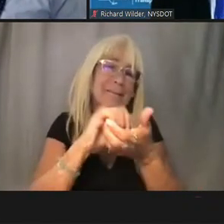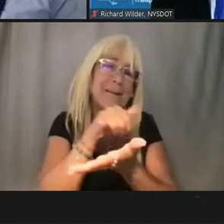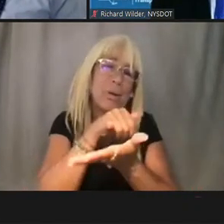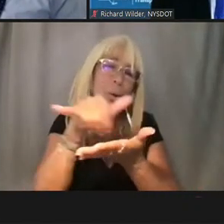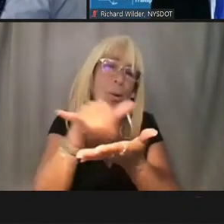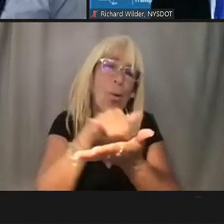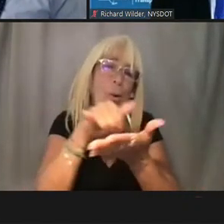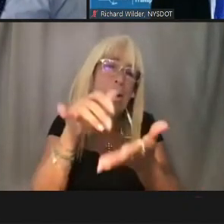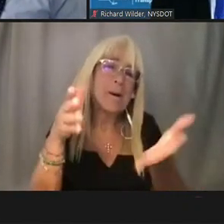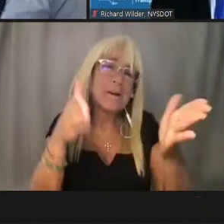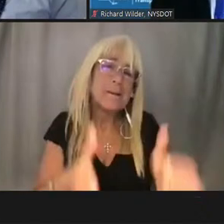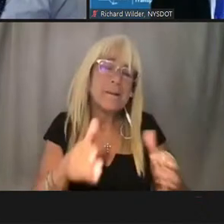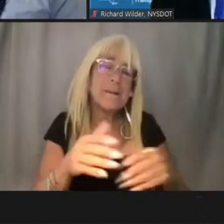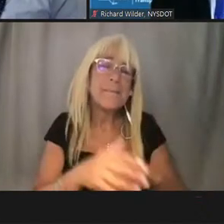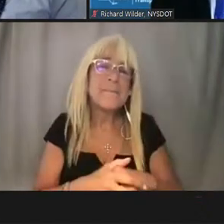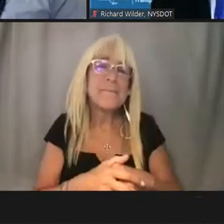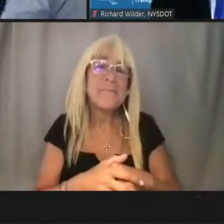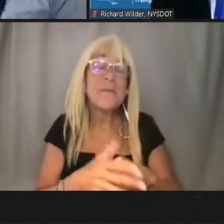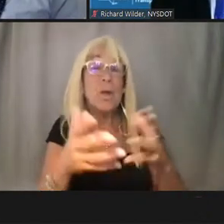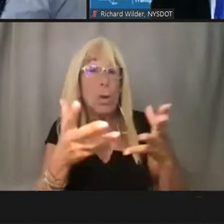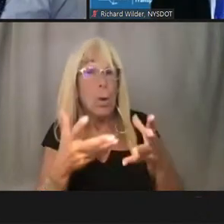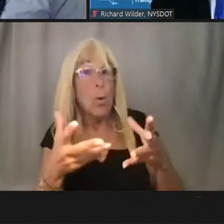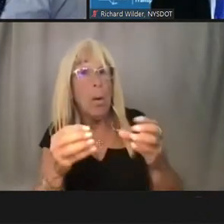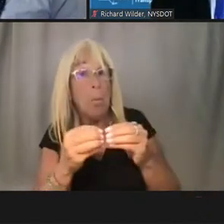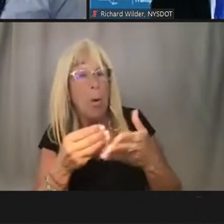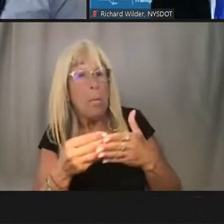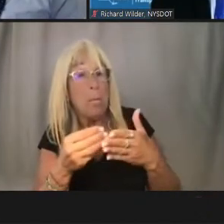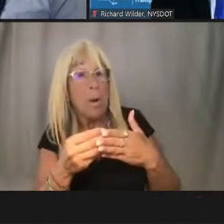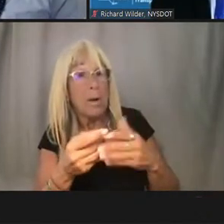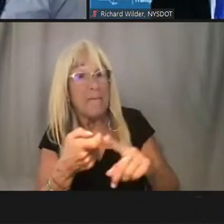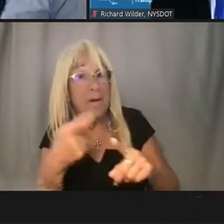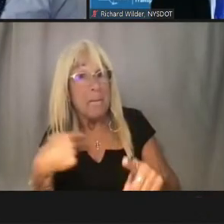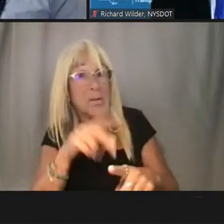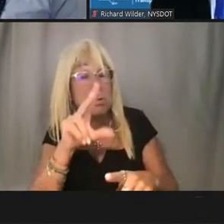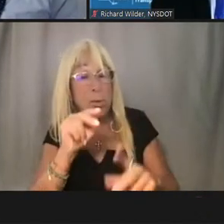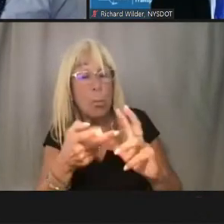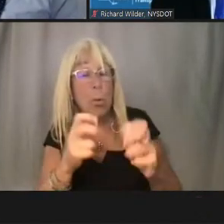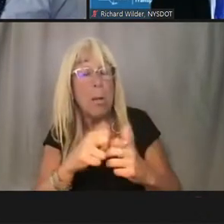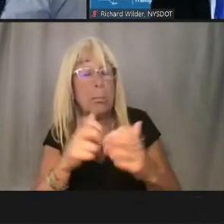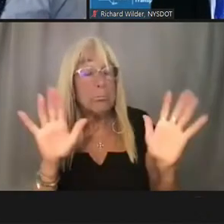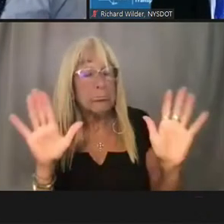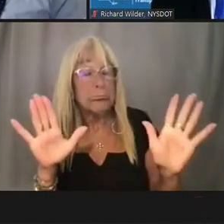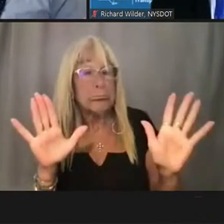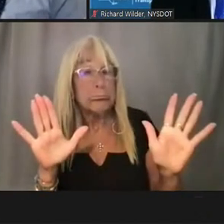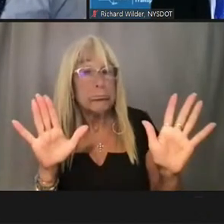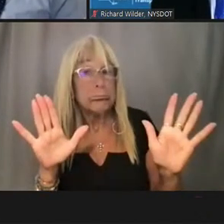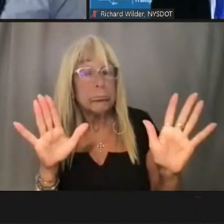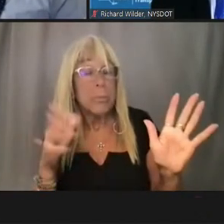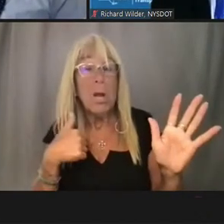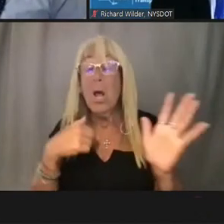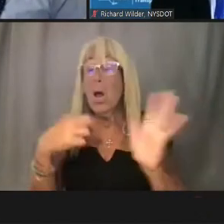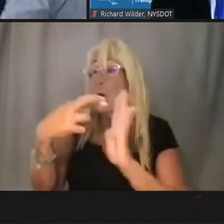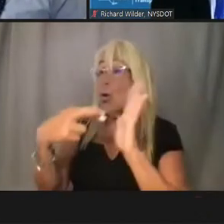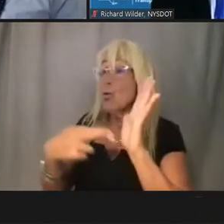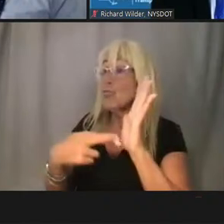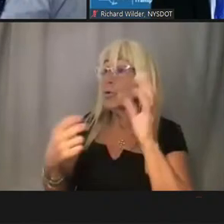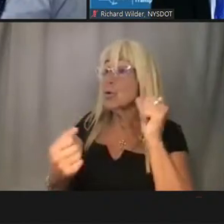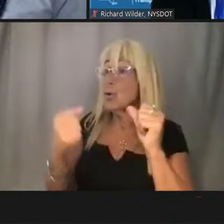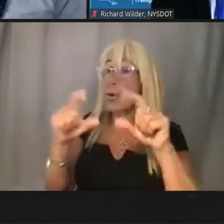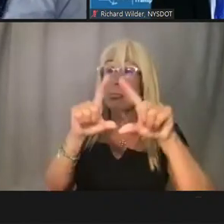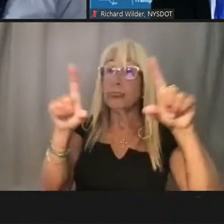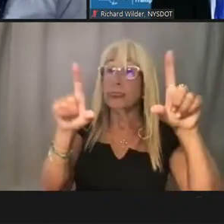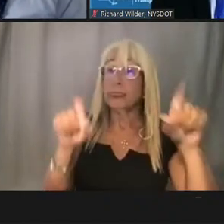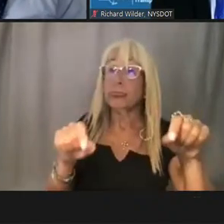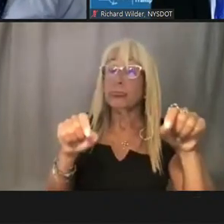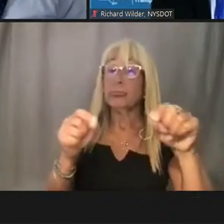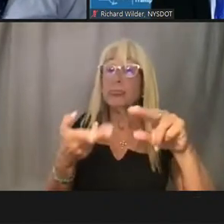you want to give more money from us no problem when I go register my car I put a surcharge